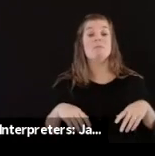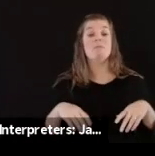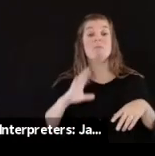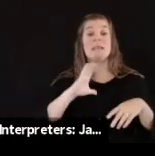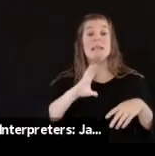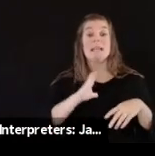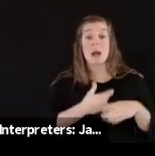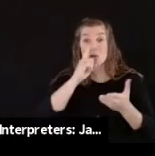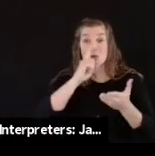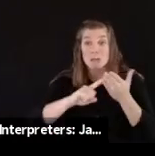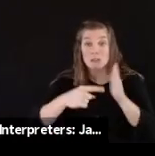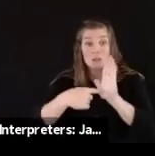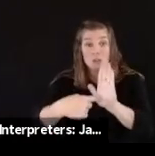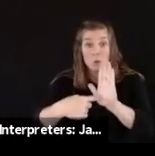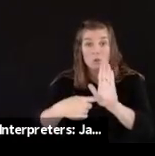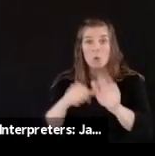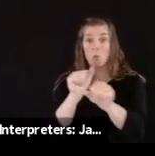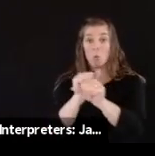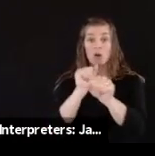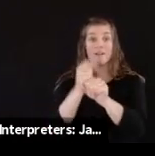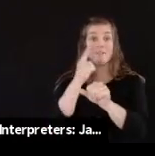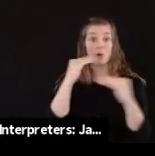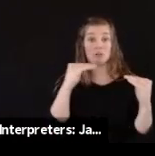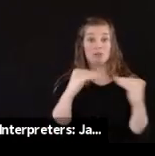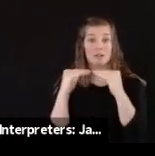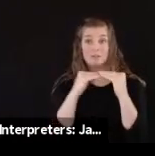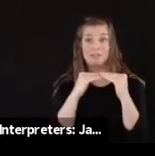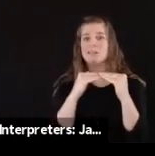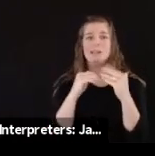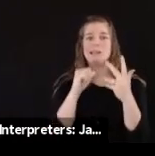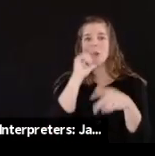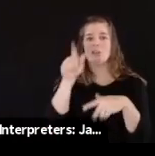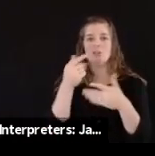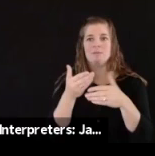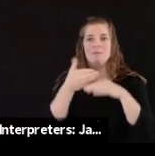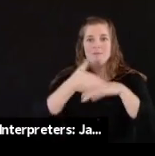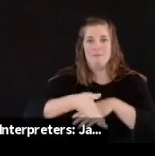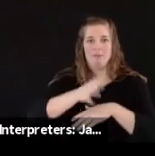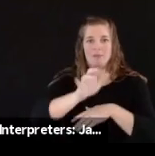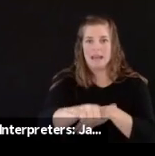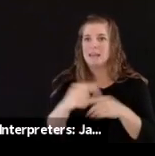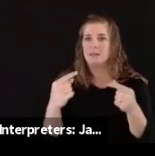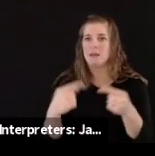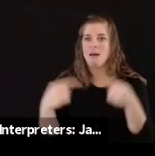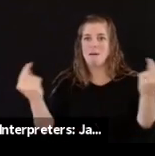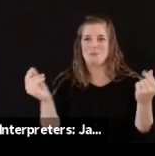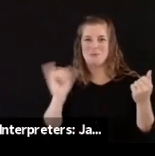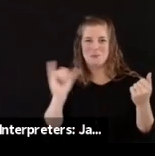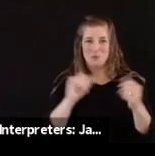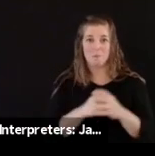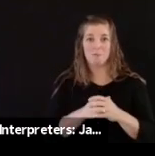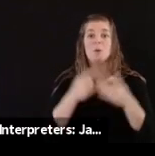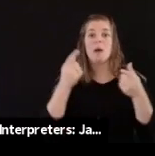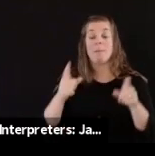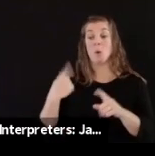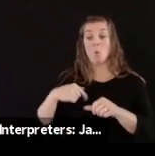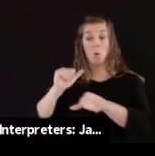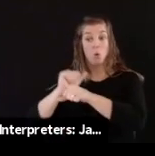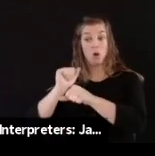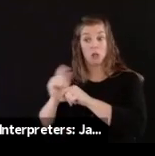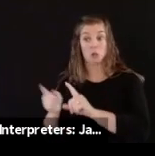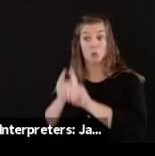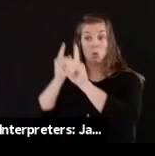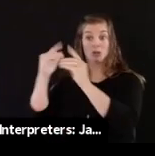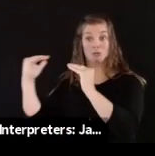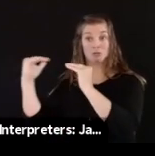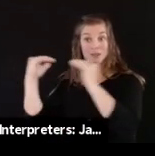for justice doesn't just follow from building all those skills I talked about earlier, it actually goes the other way too. So working for justice, engaging